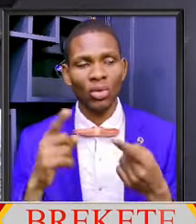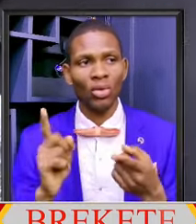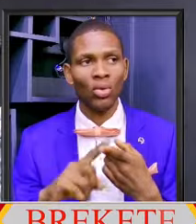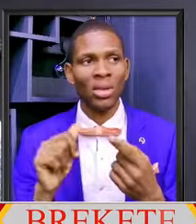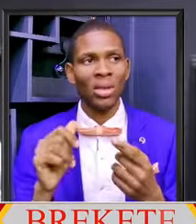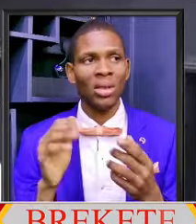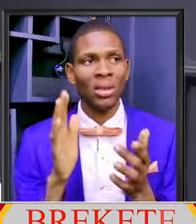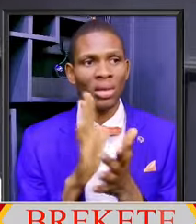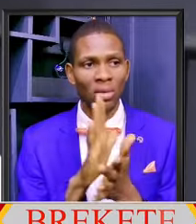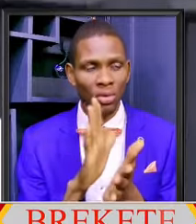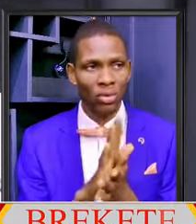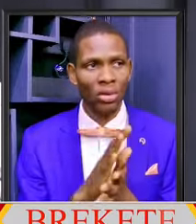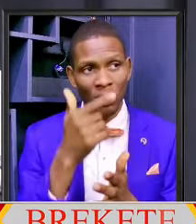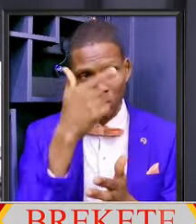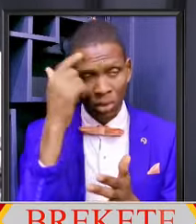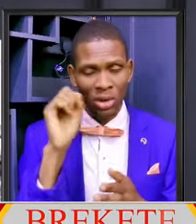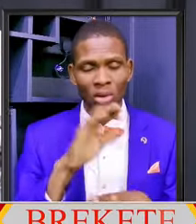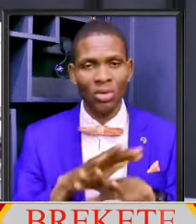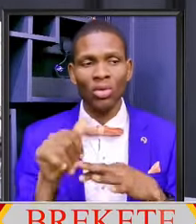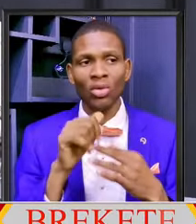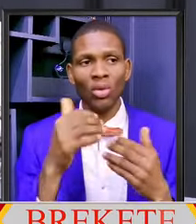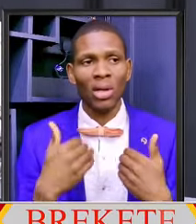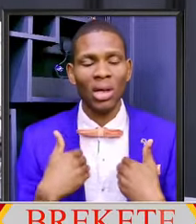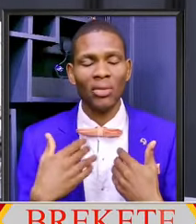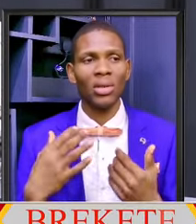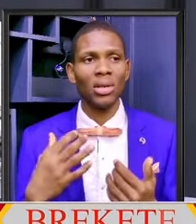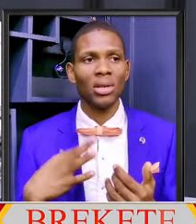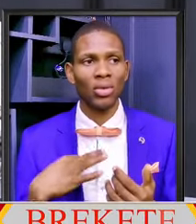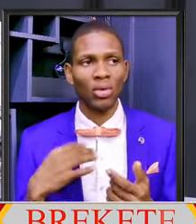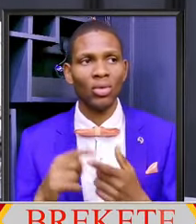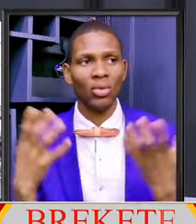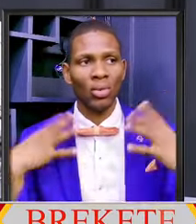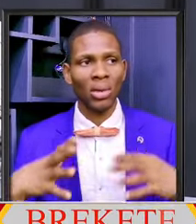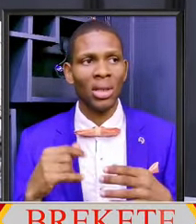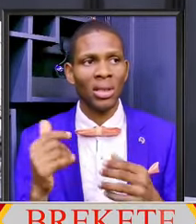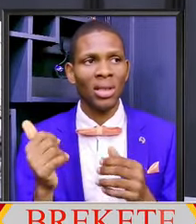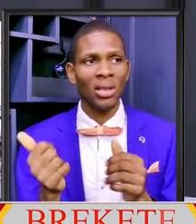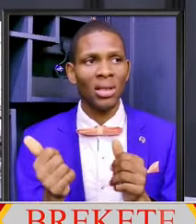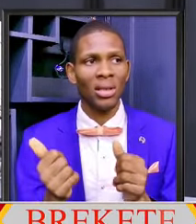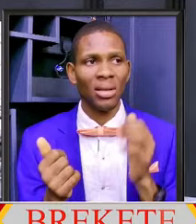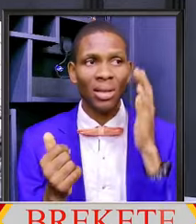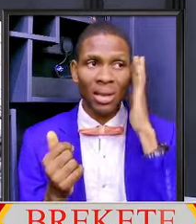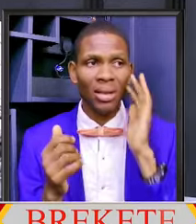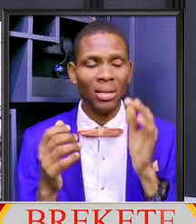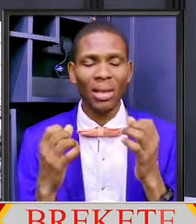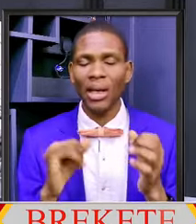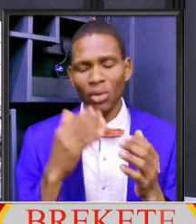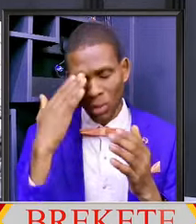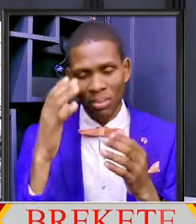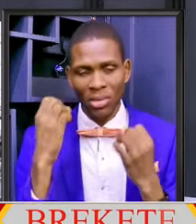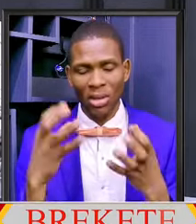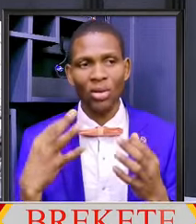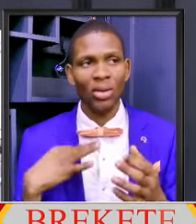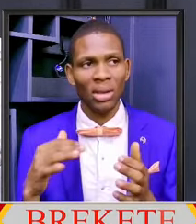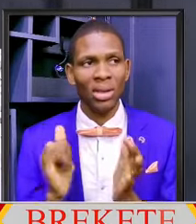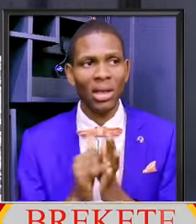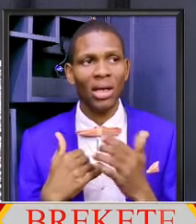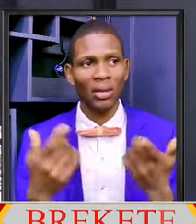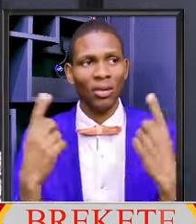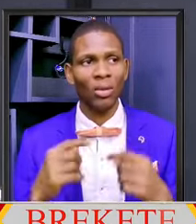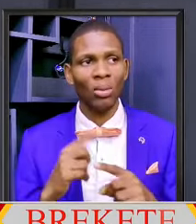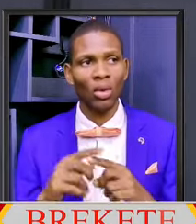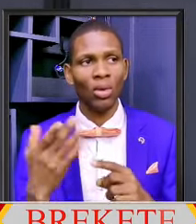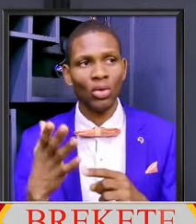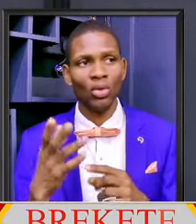school. Yes. Because she doesn't have what to wear. And everybody, I think a lot of clothes has come in, but there's nobody that's giving